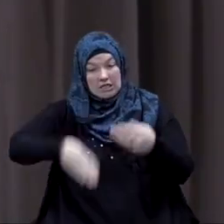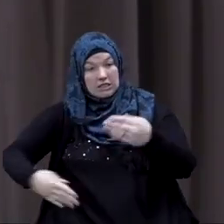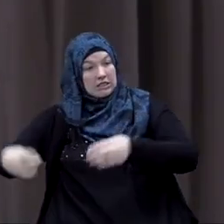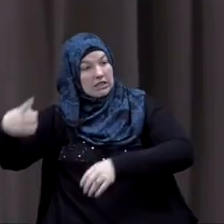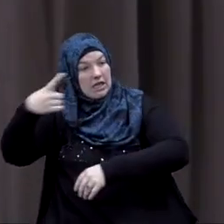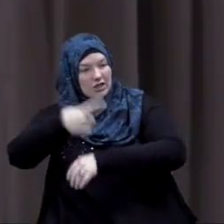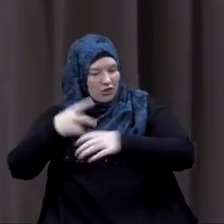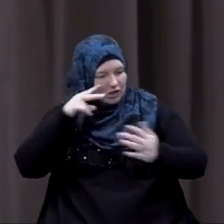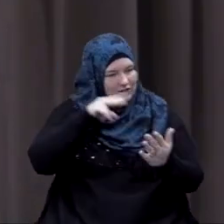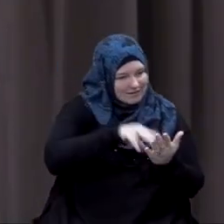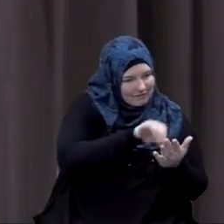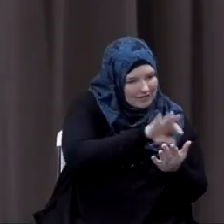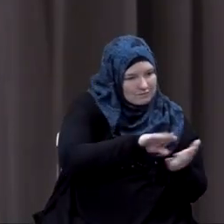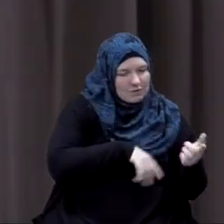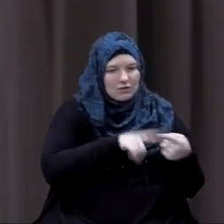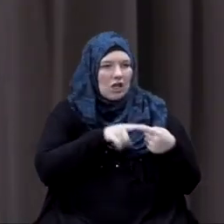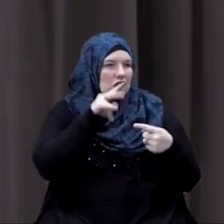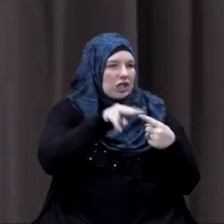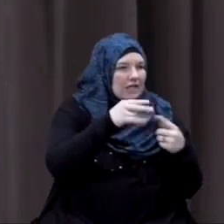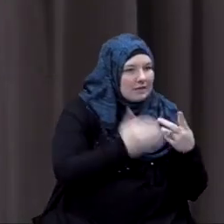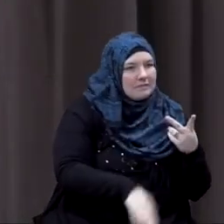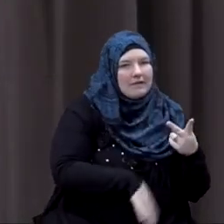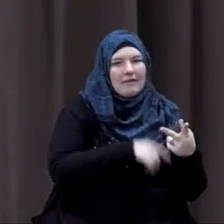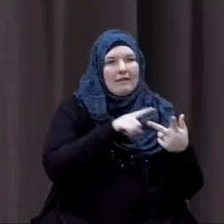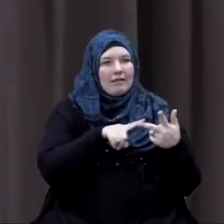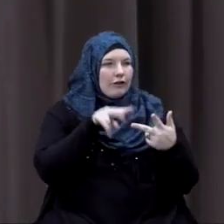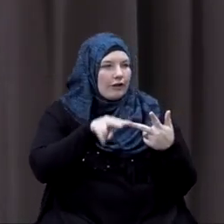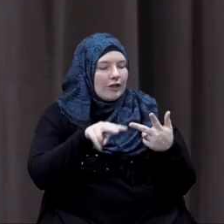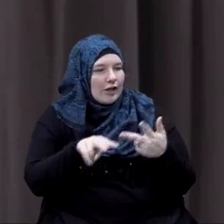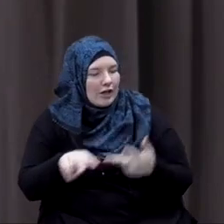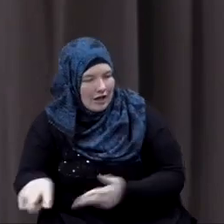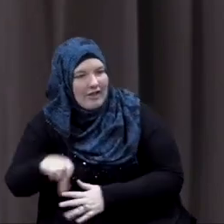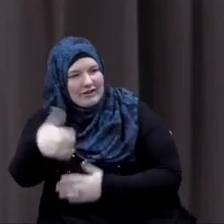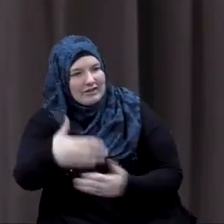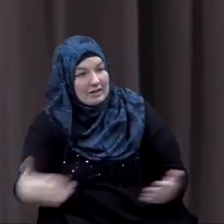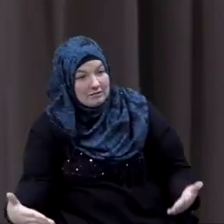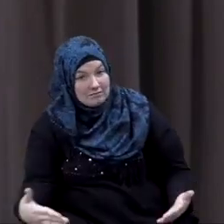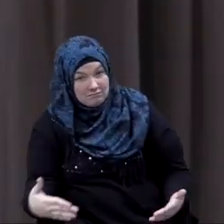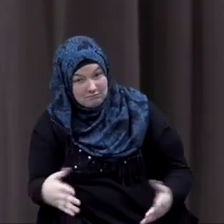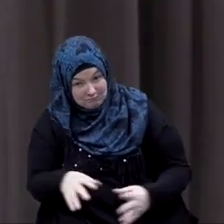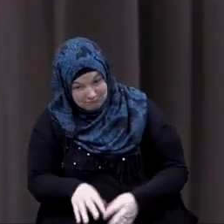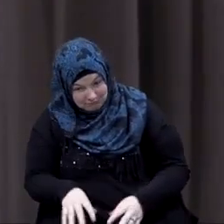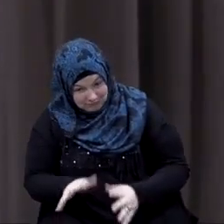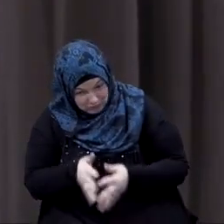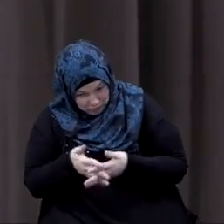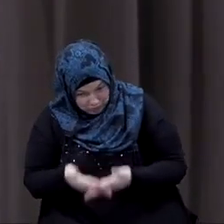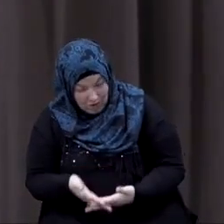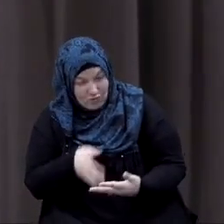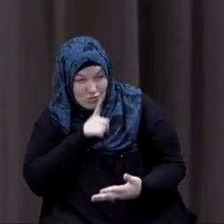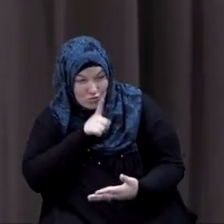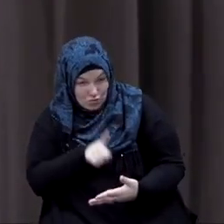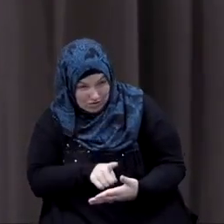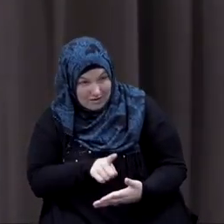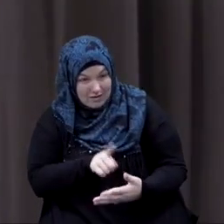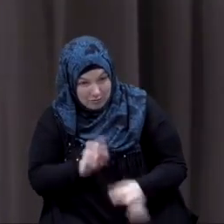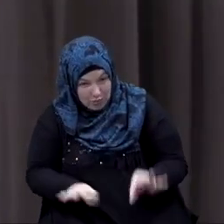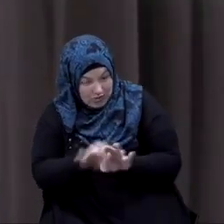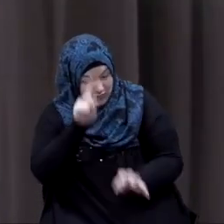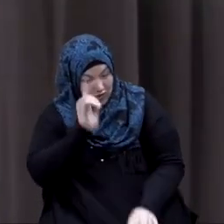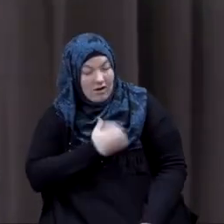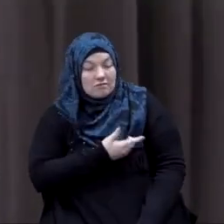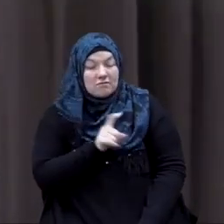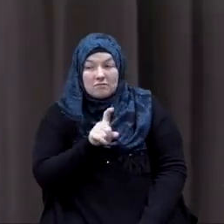check again to see other things. So if the Quran is relegated behind